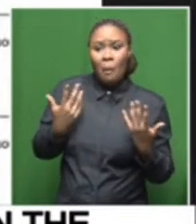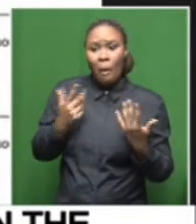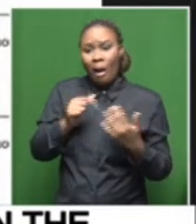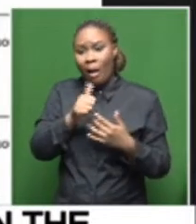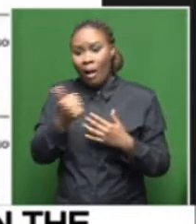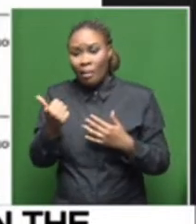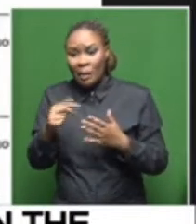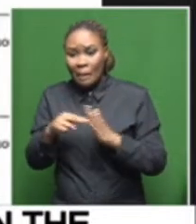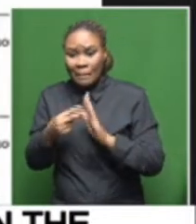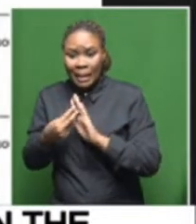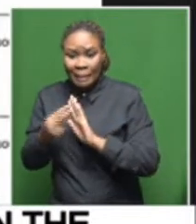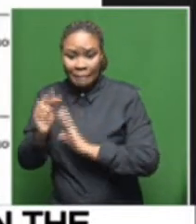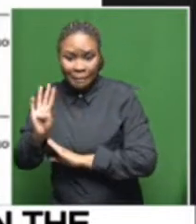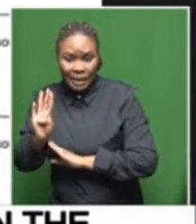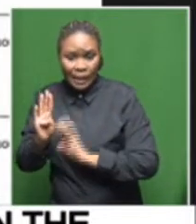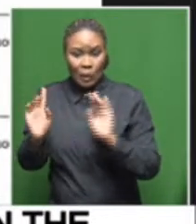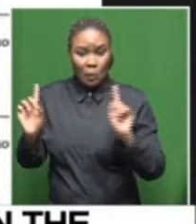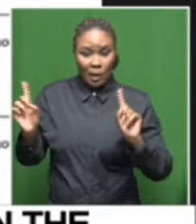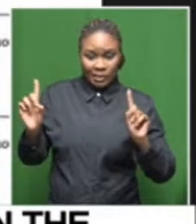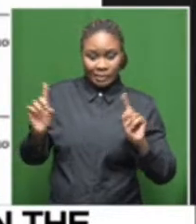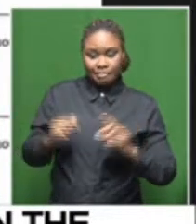as in the medium to long term,